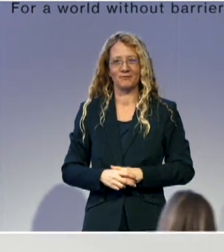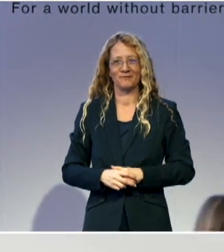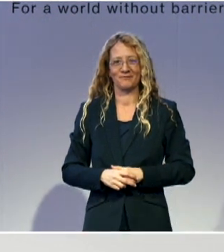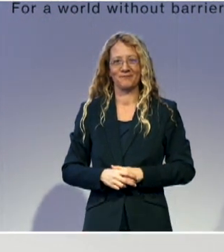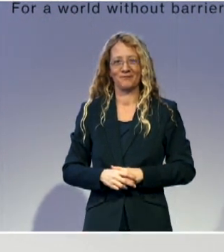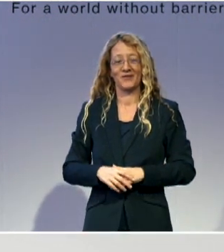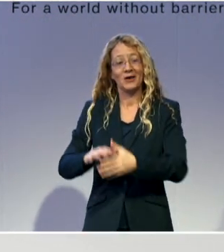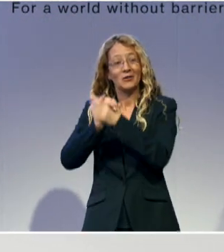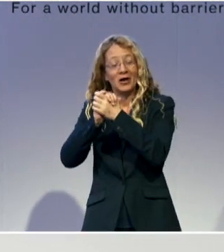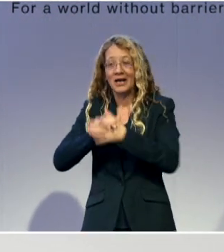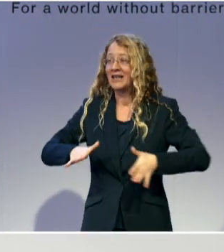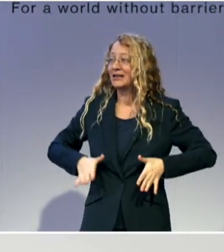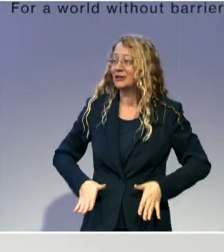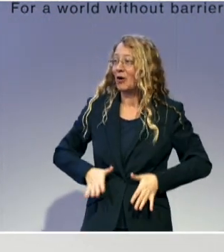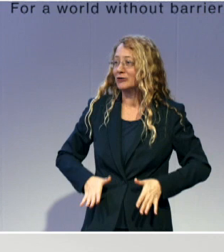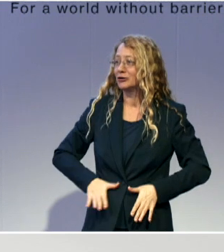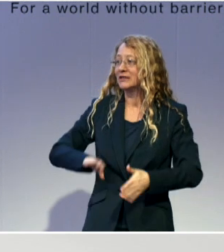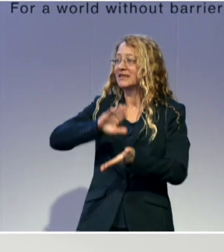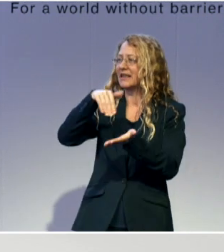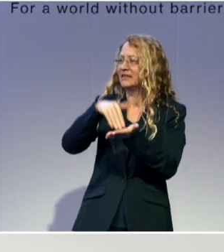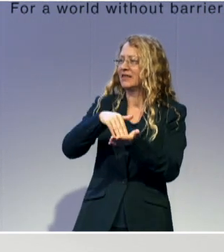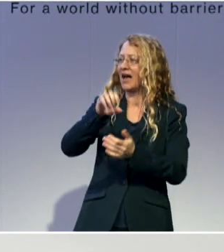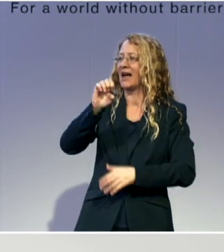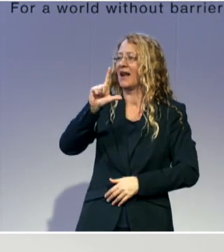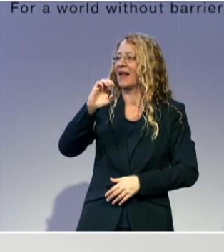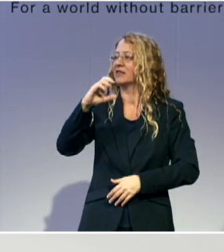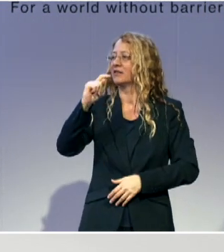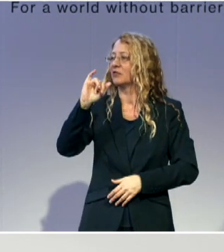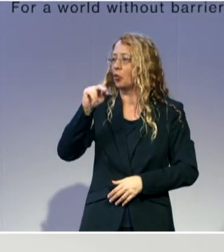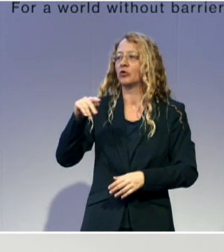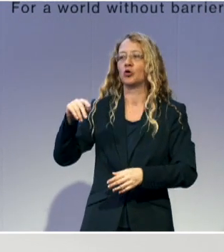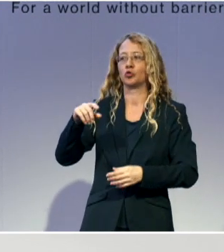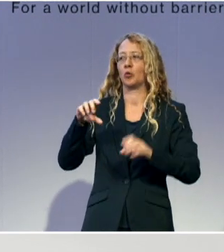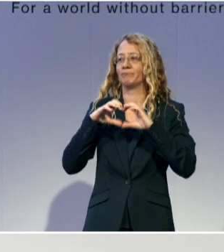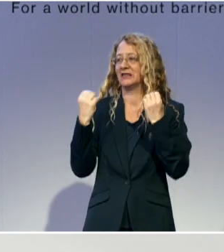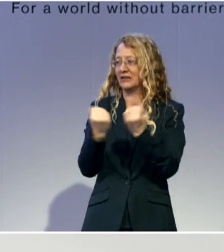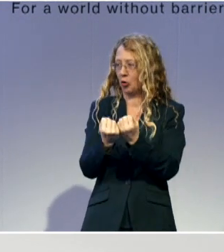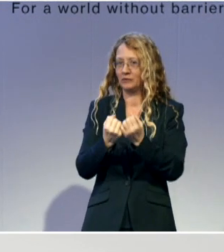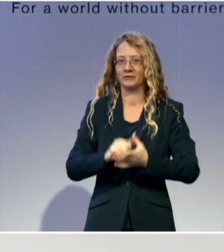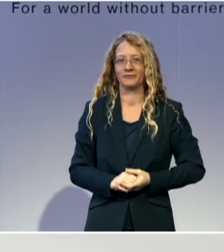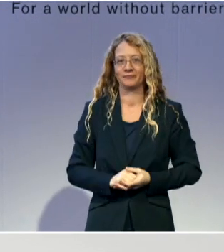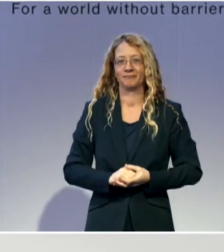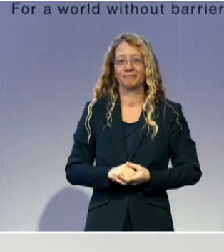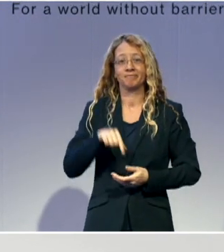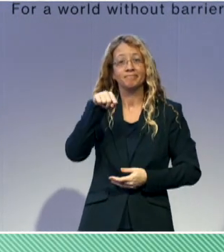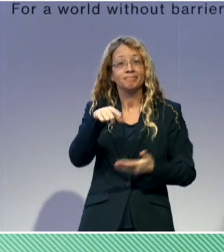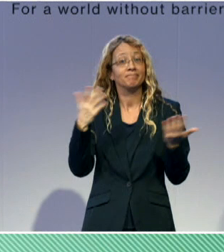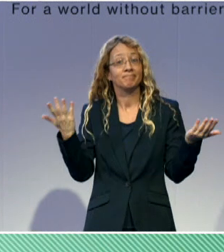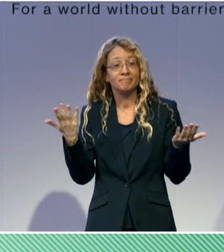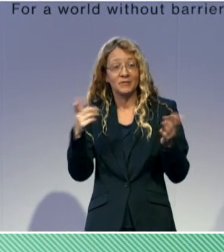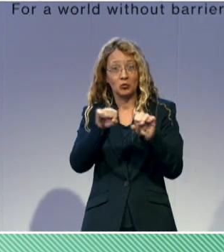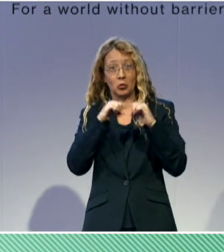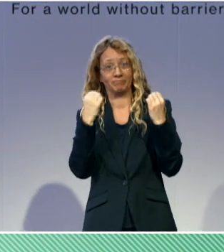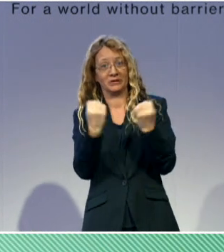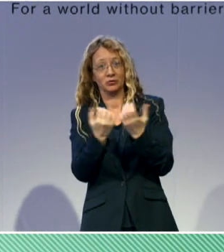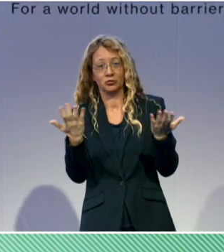Congratulations to the Central Election Commission from Georgia. The Central Election Commission has produced a tactile ballot